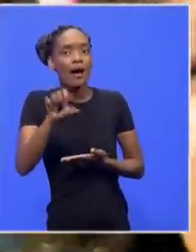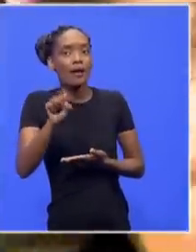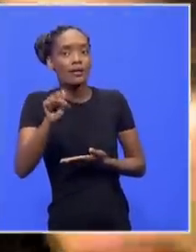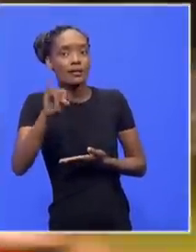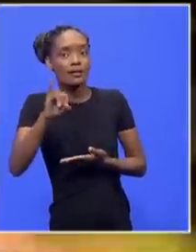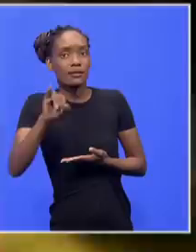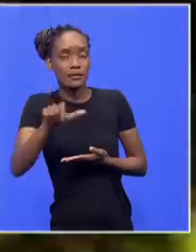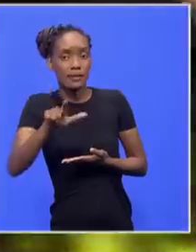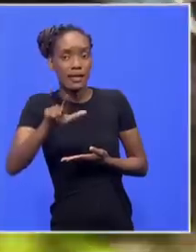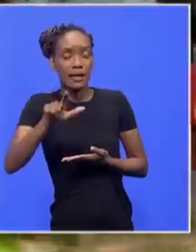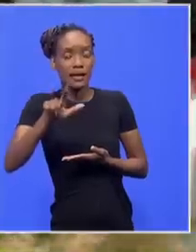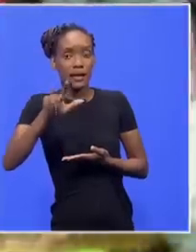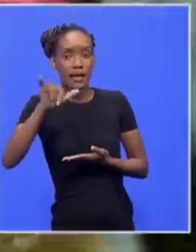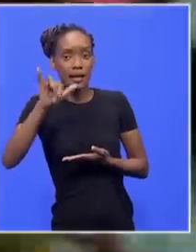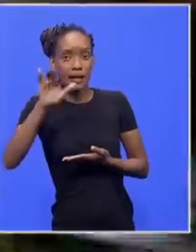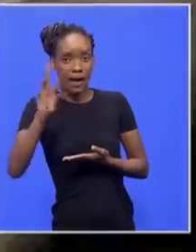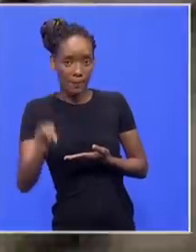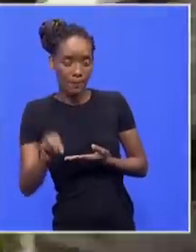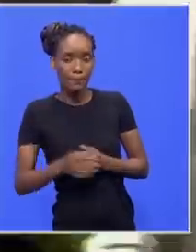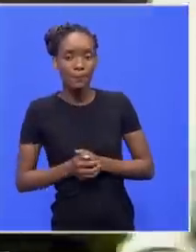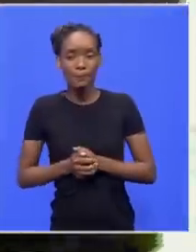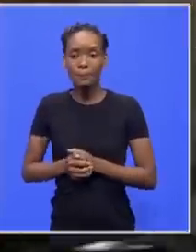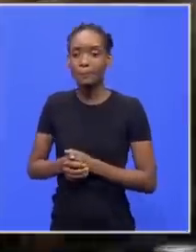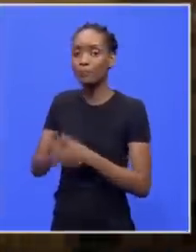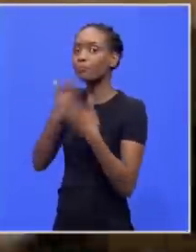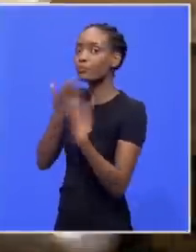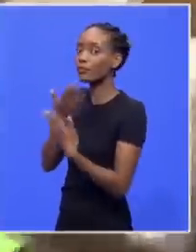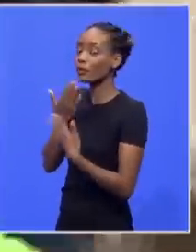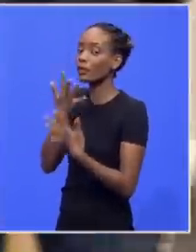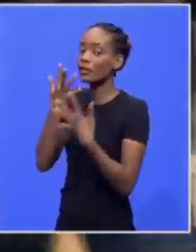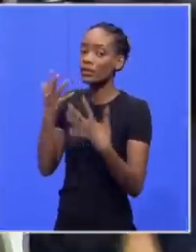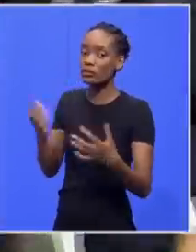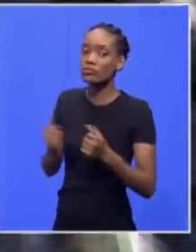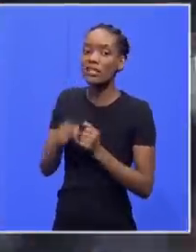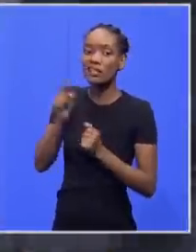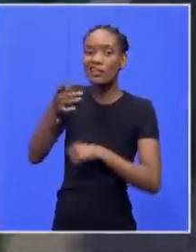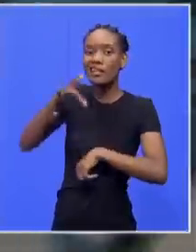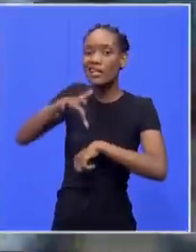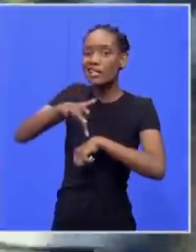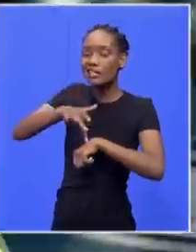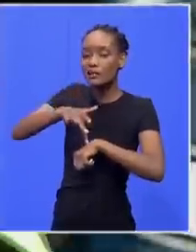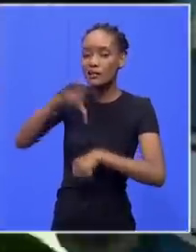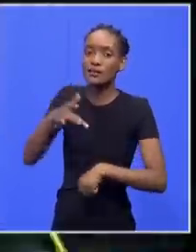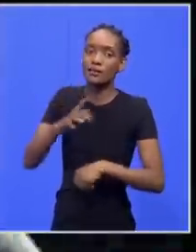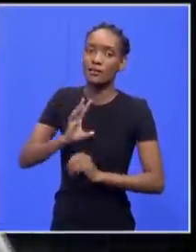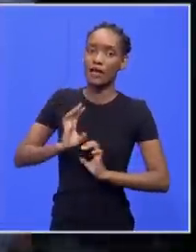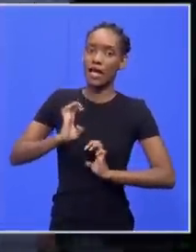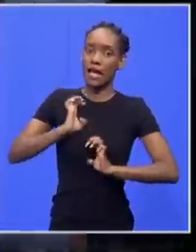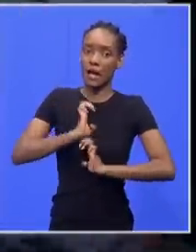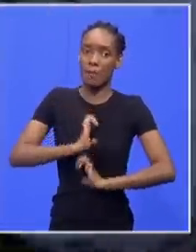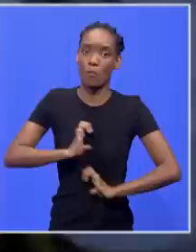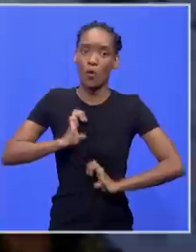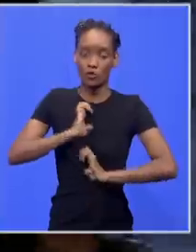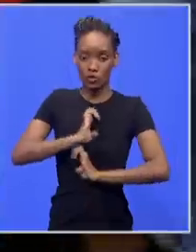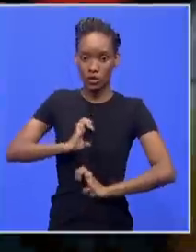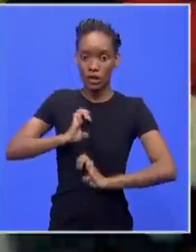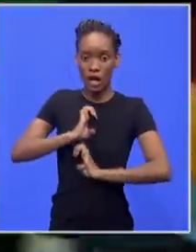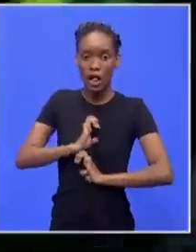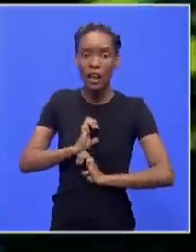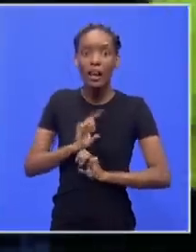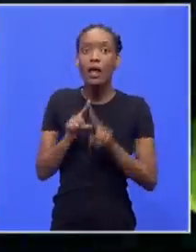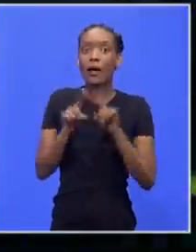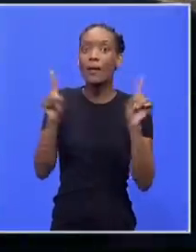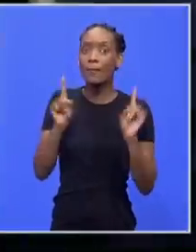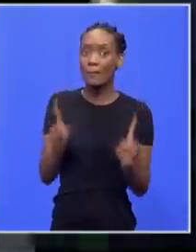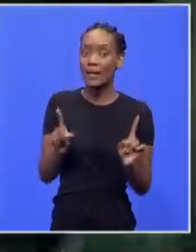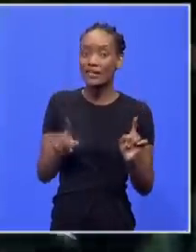thank you so much. Of course, Aldrin, as I said, very sensitive, very emotional. But police have to